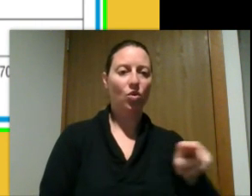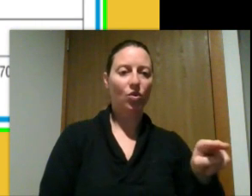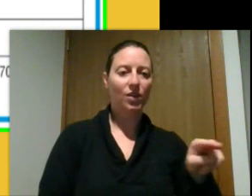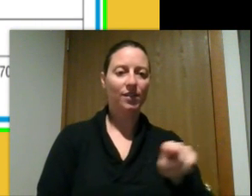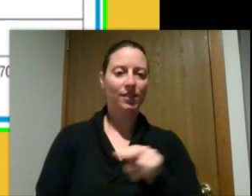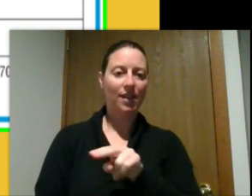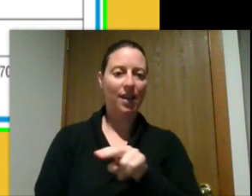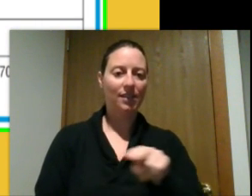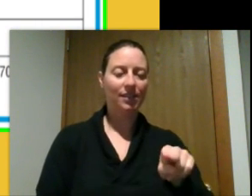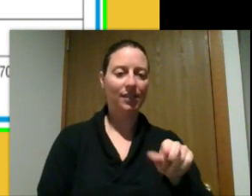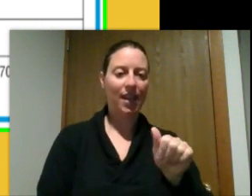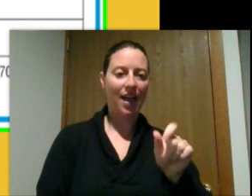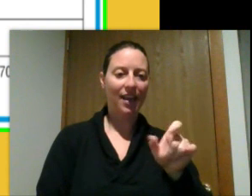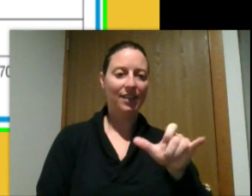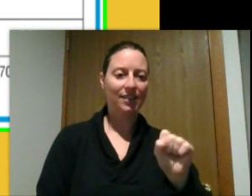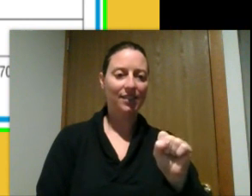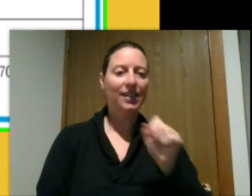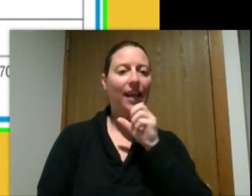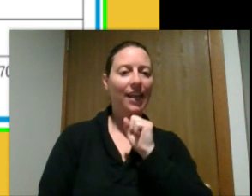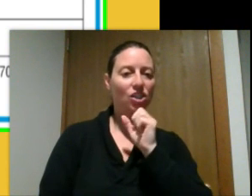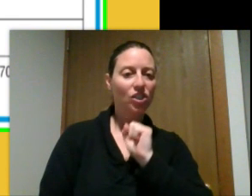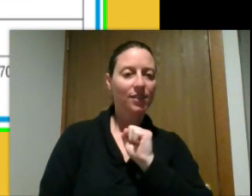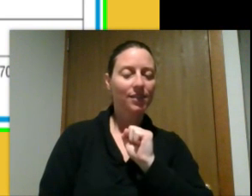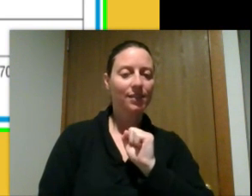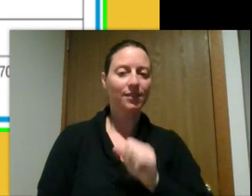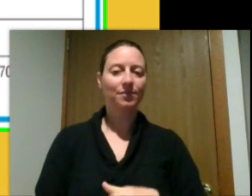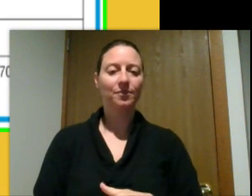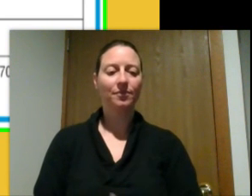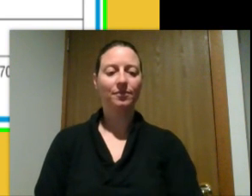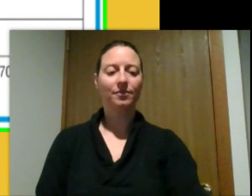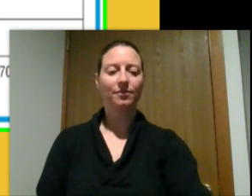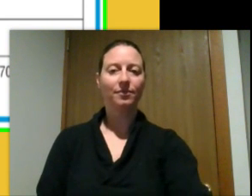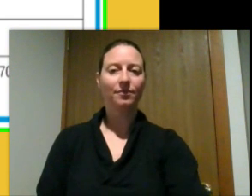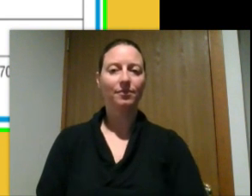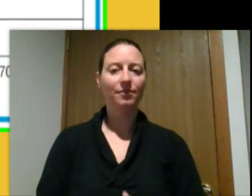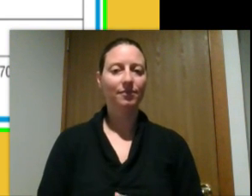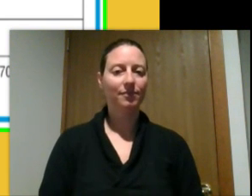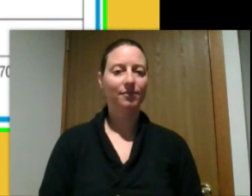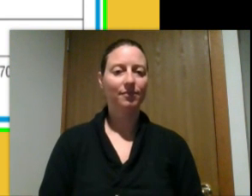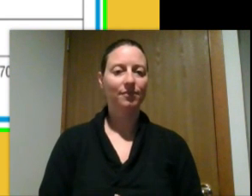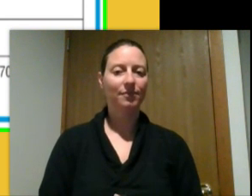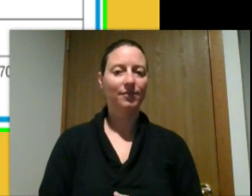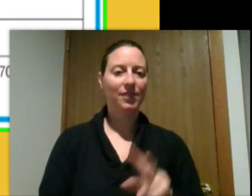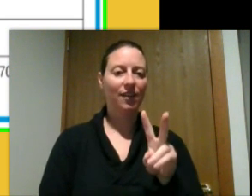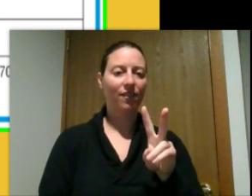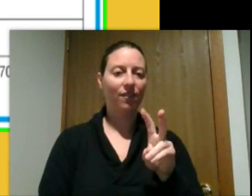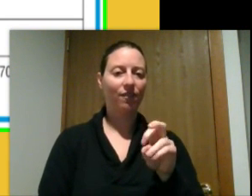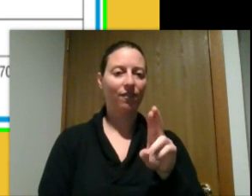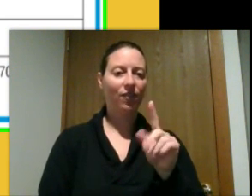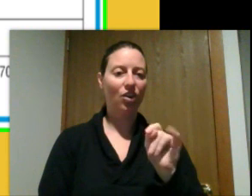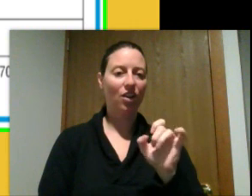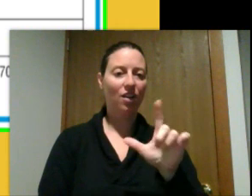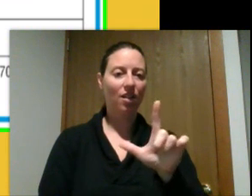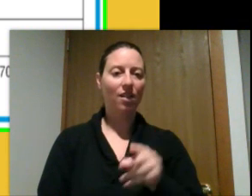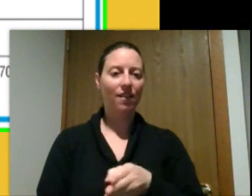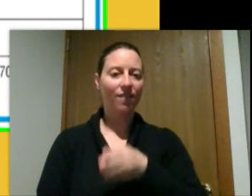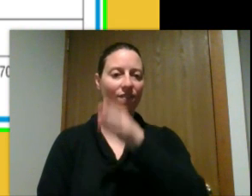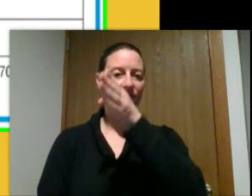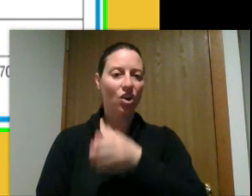axis is the ages. And the vertical axis, the up and down, is